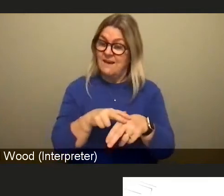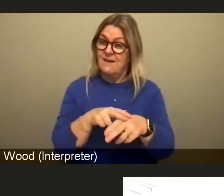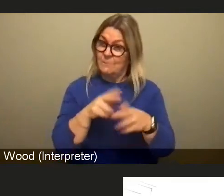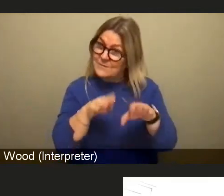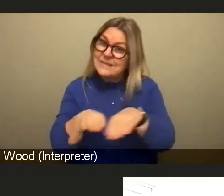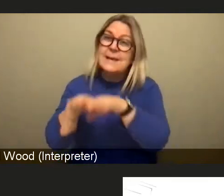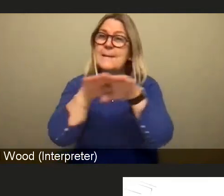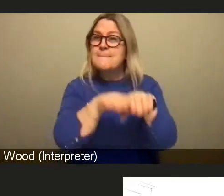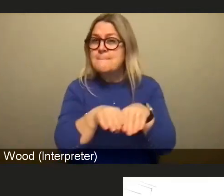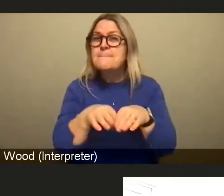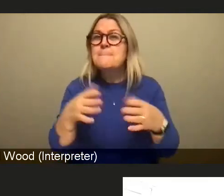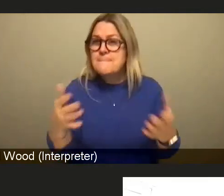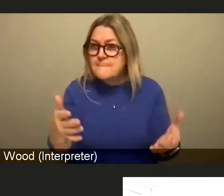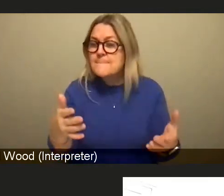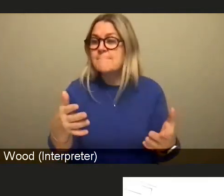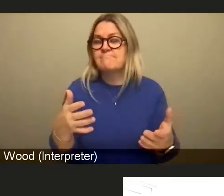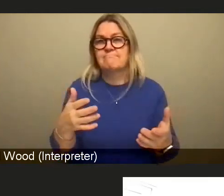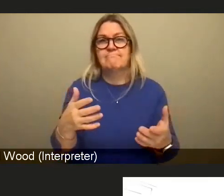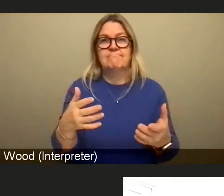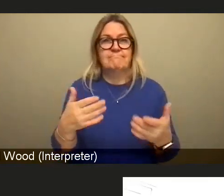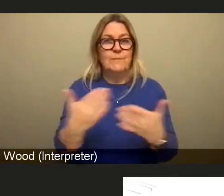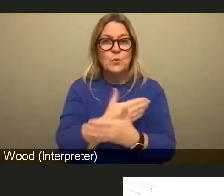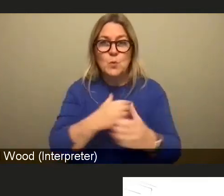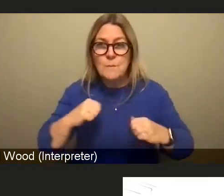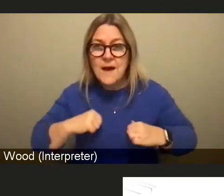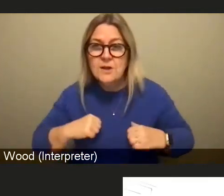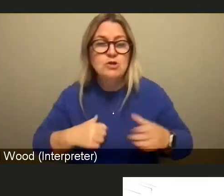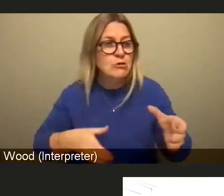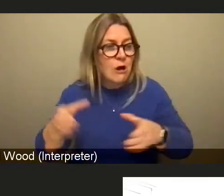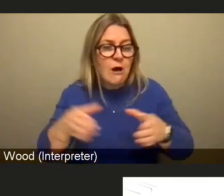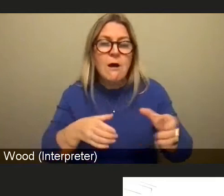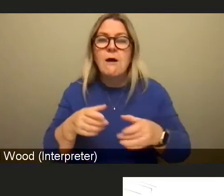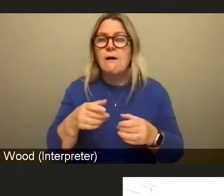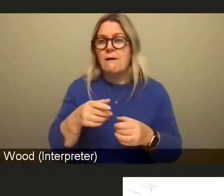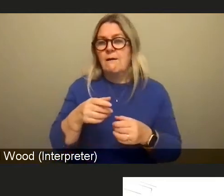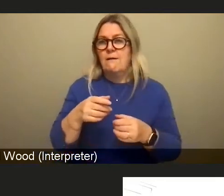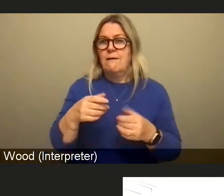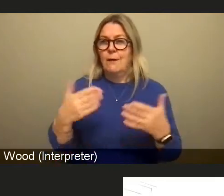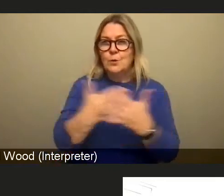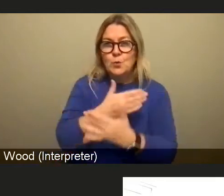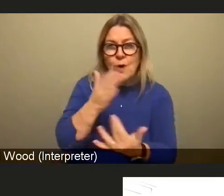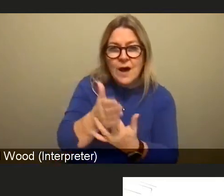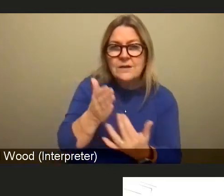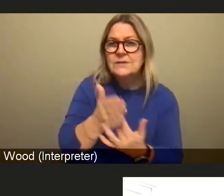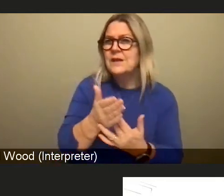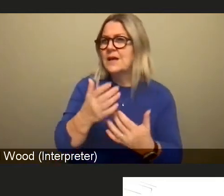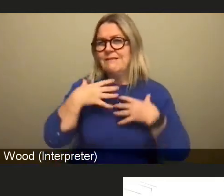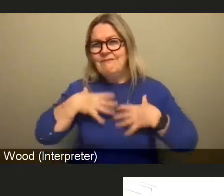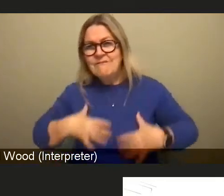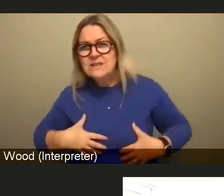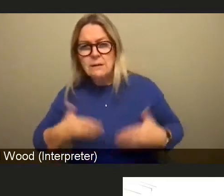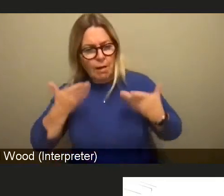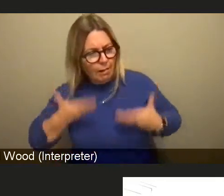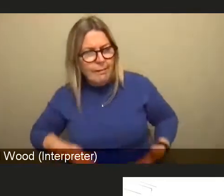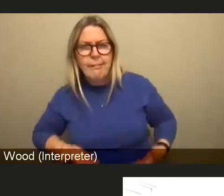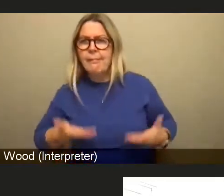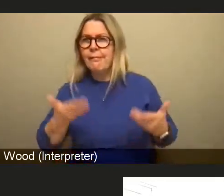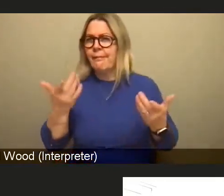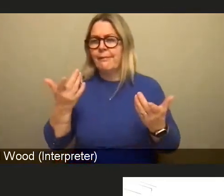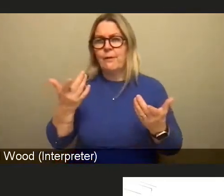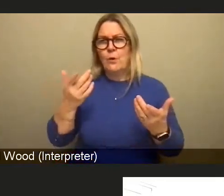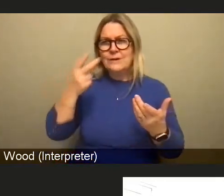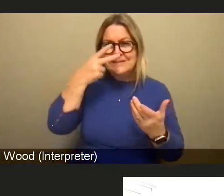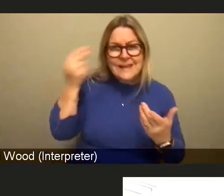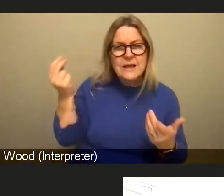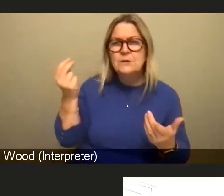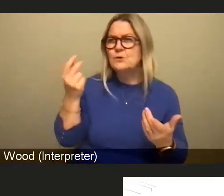managers, looking at the different types of access requirements that colleagues might have across physical disabilities or sensory or